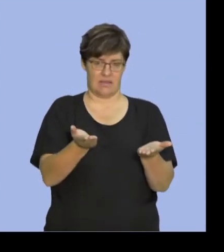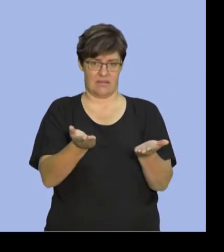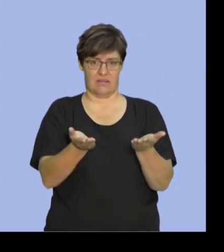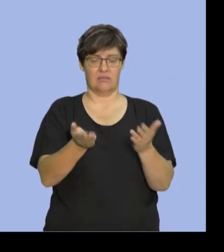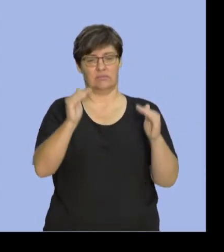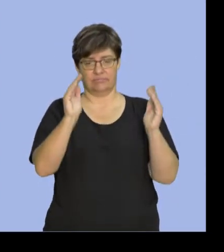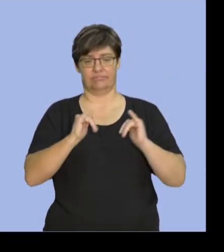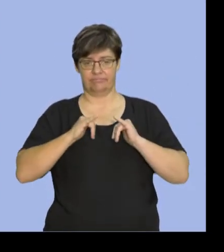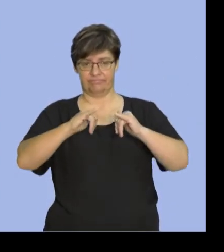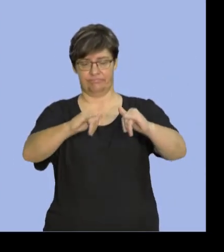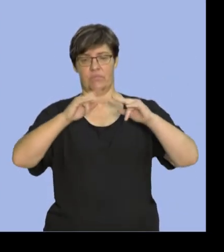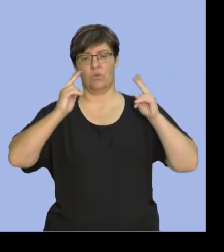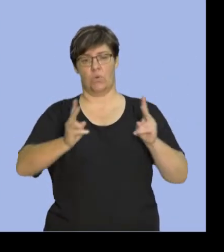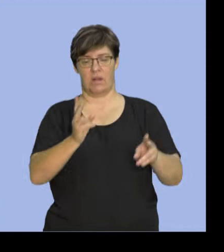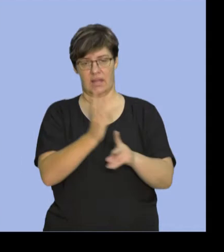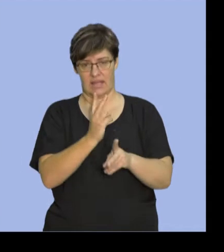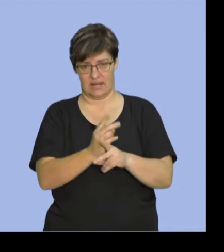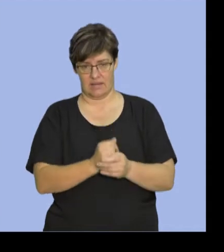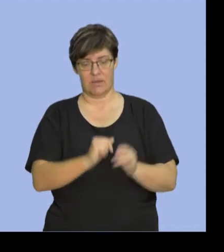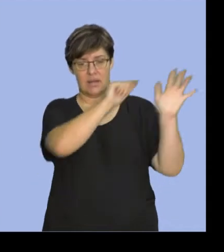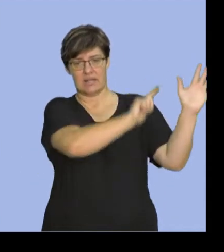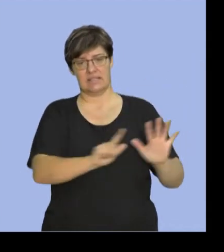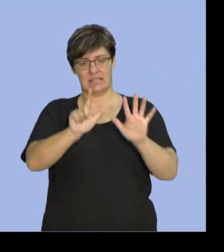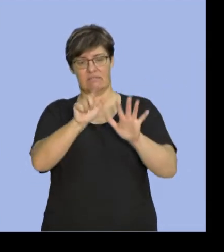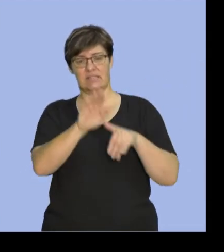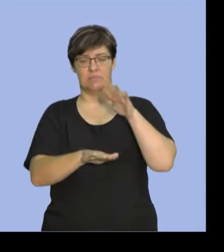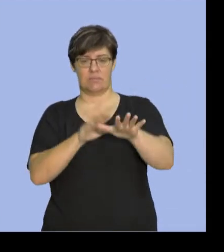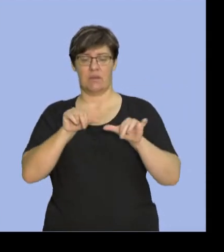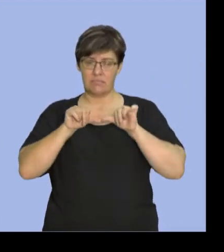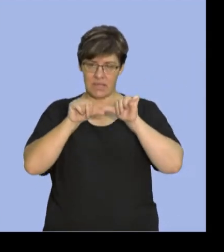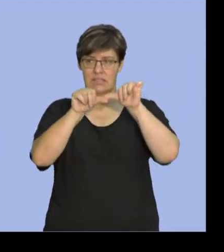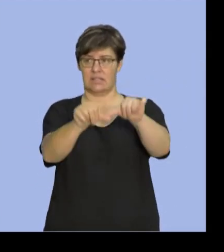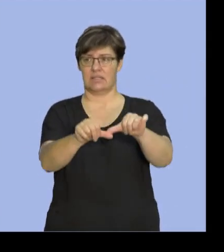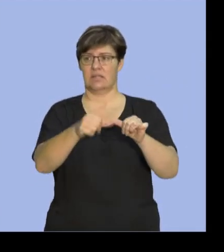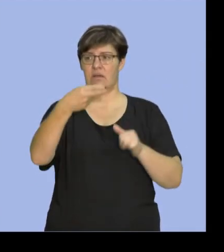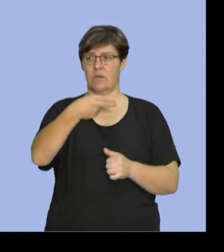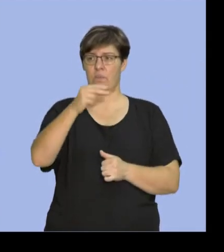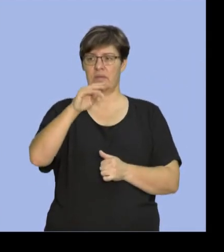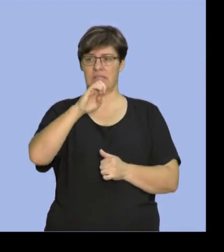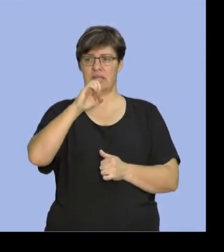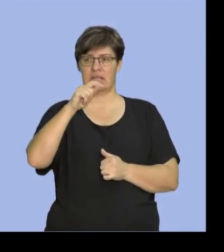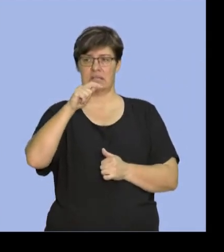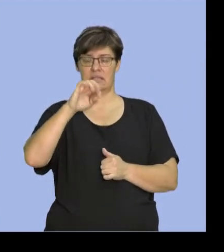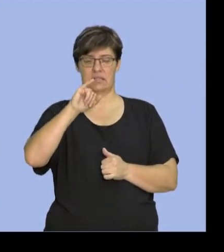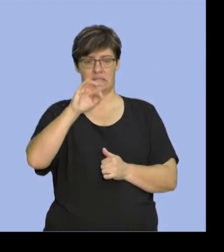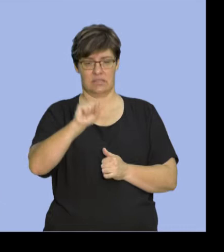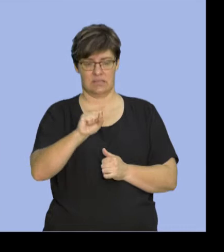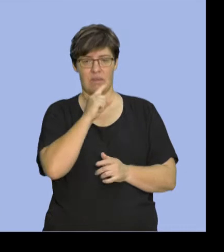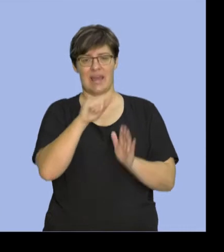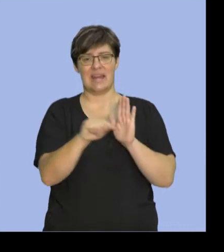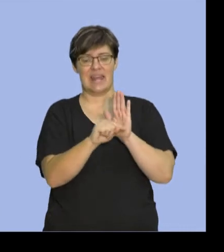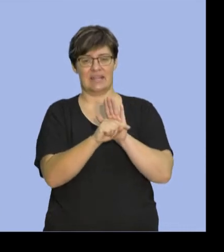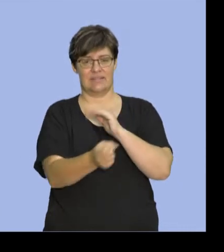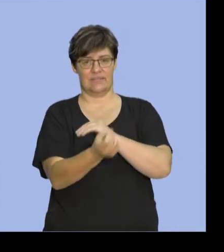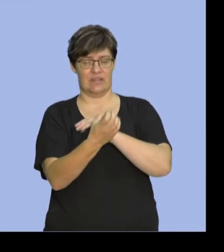So we refer to this as the 7 steps in maintaining homeostasis using the negative feedback mechanism.